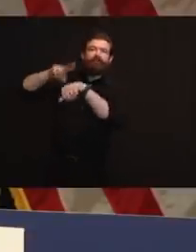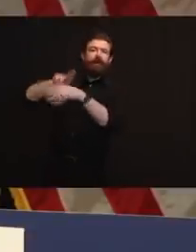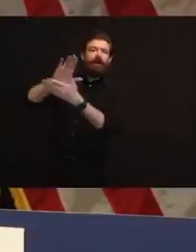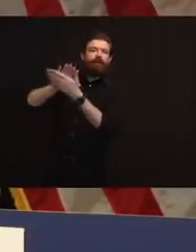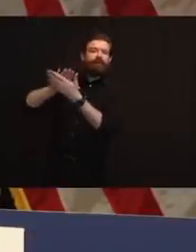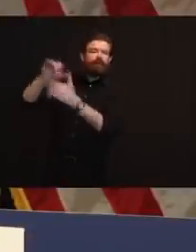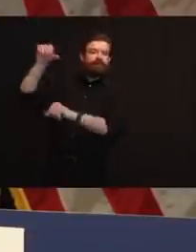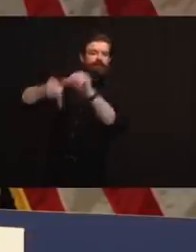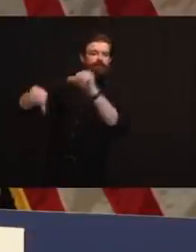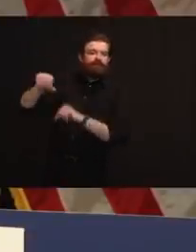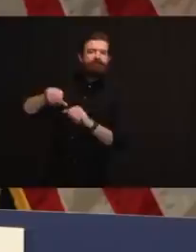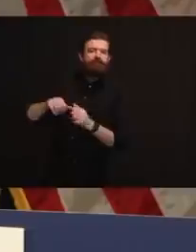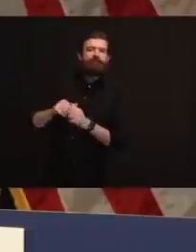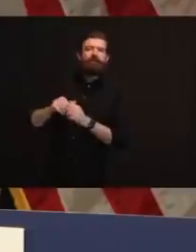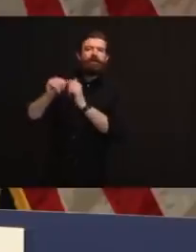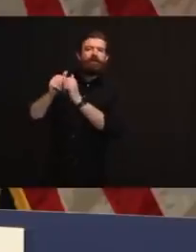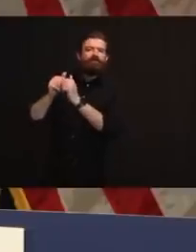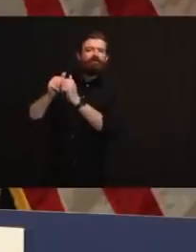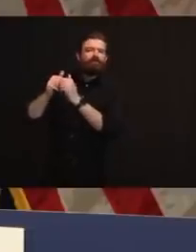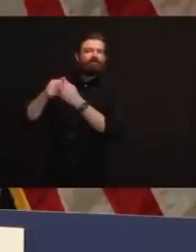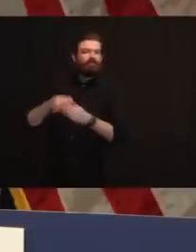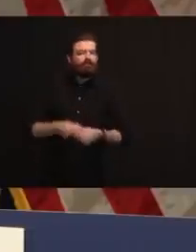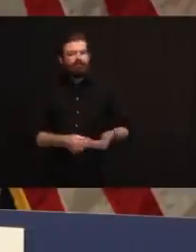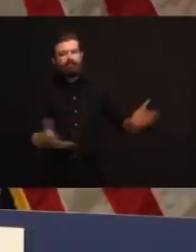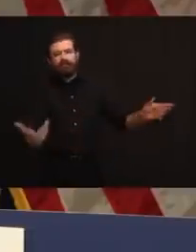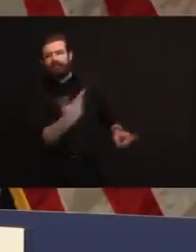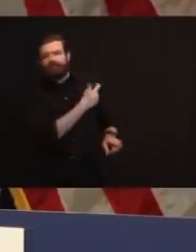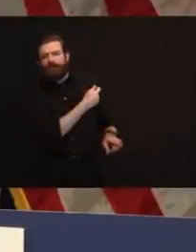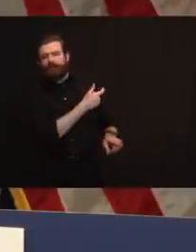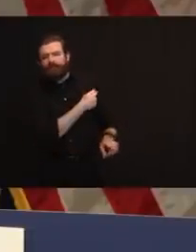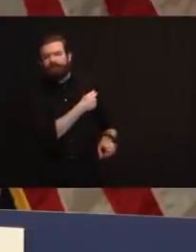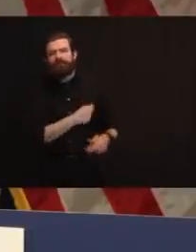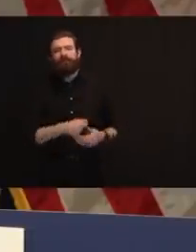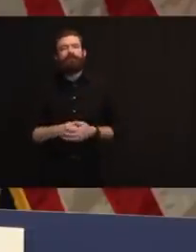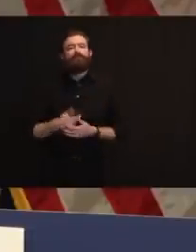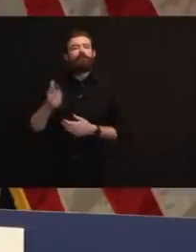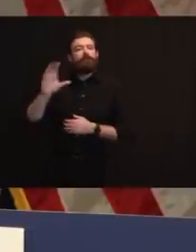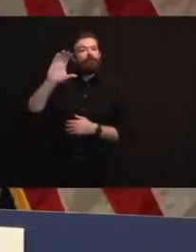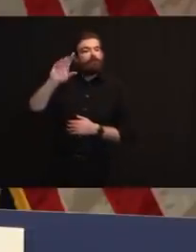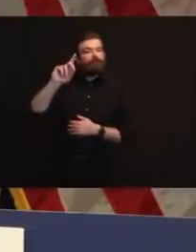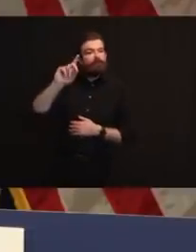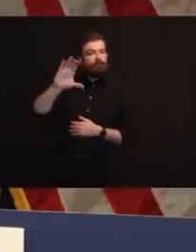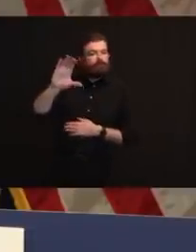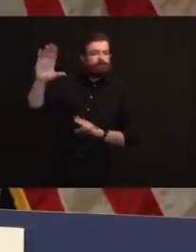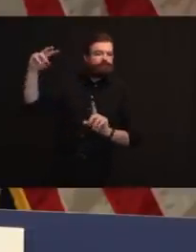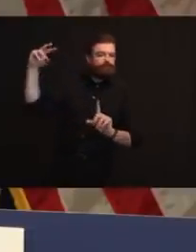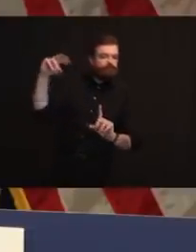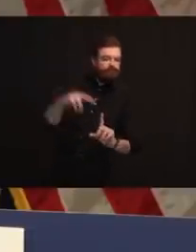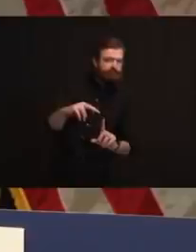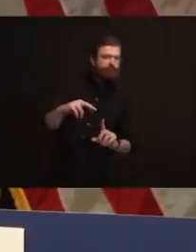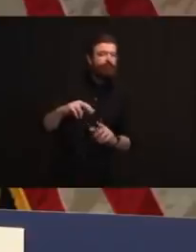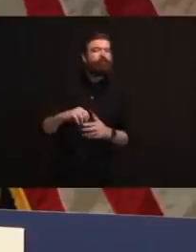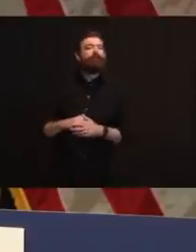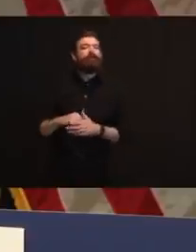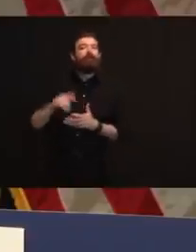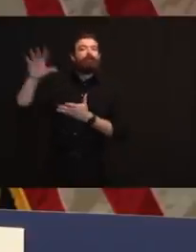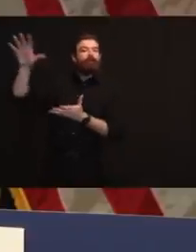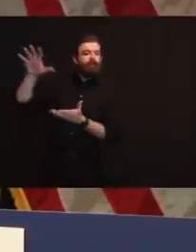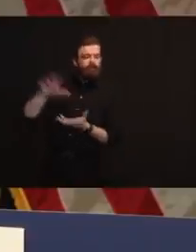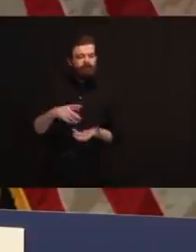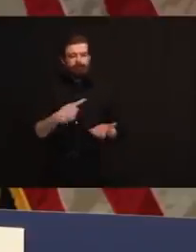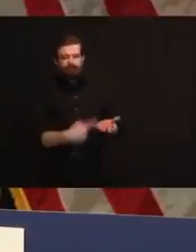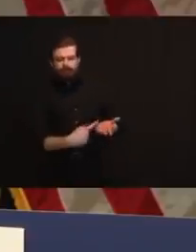allocation of vaccines, the CDC framework. We adopted some of the underpinning of all our discussion were ethical principles